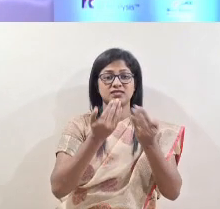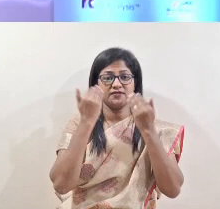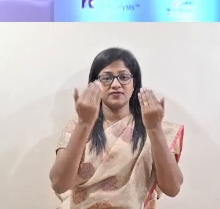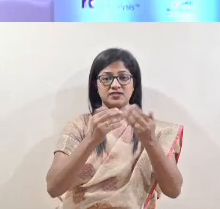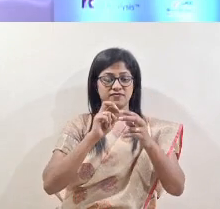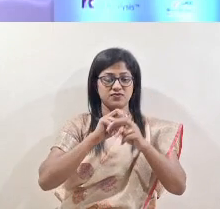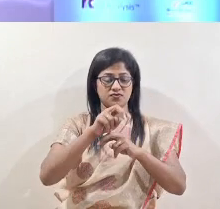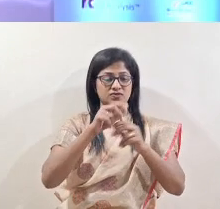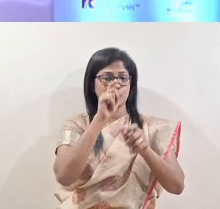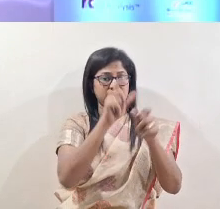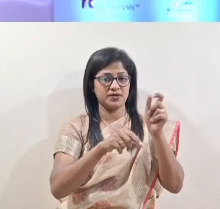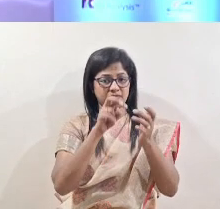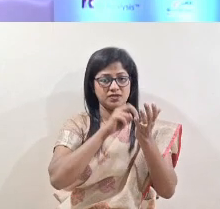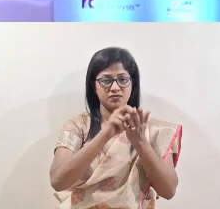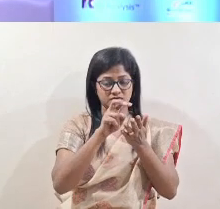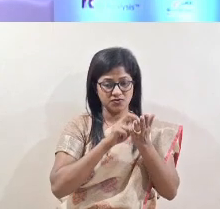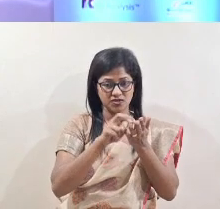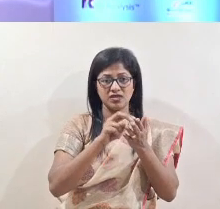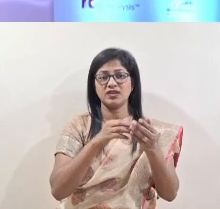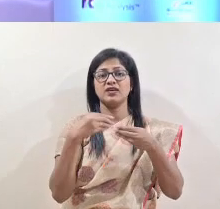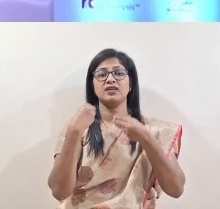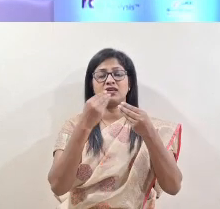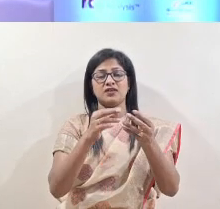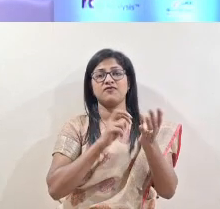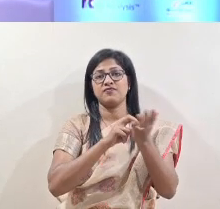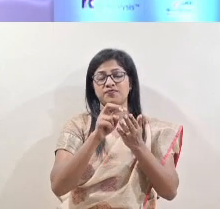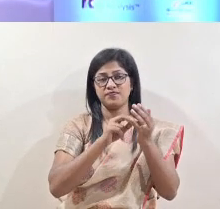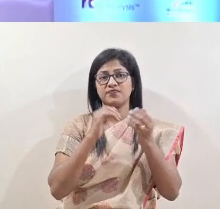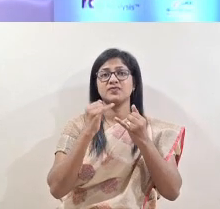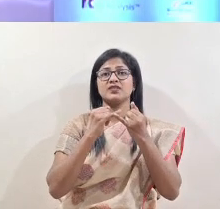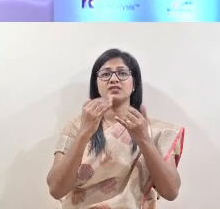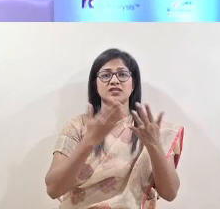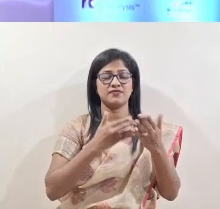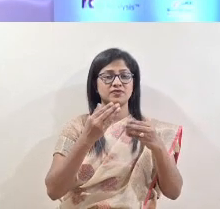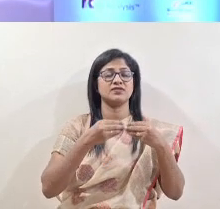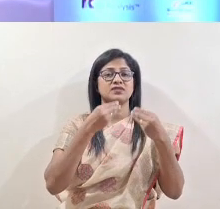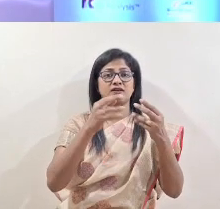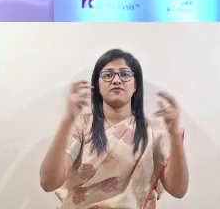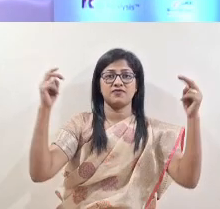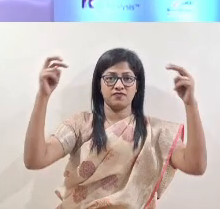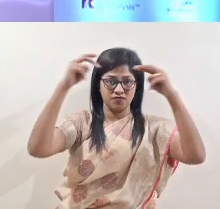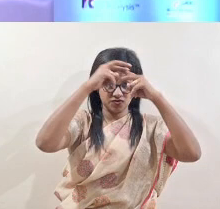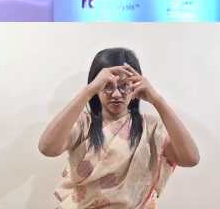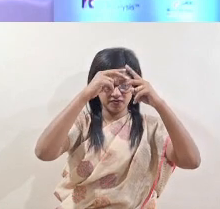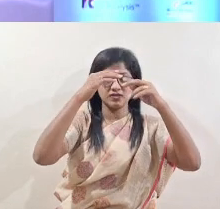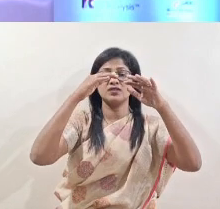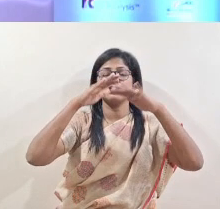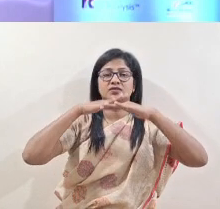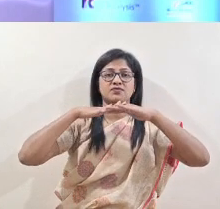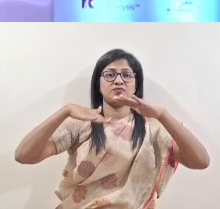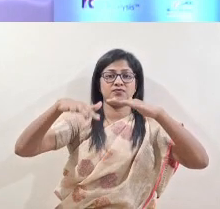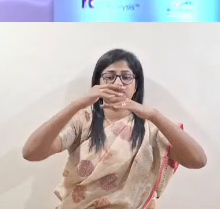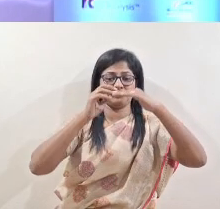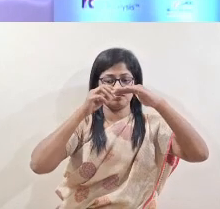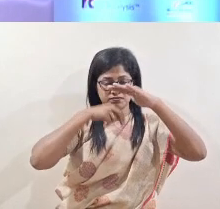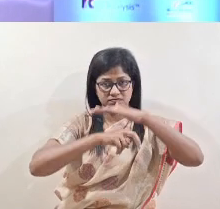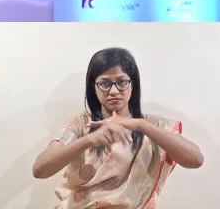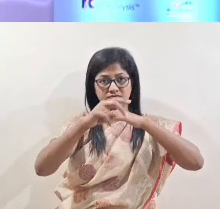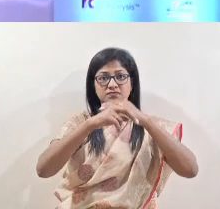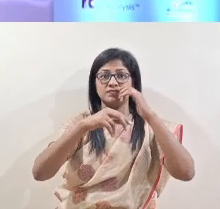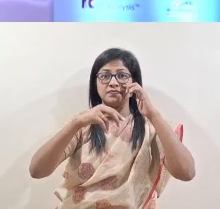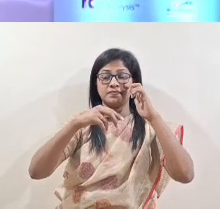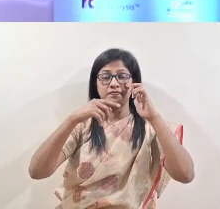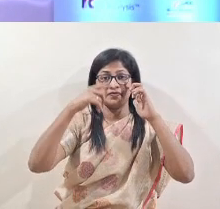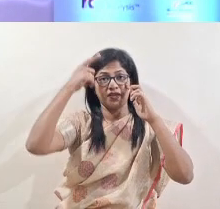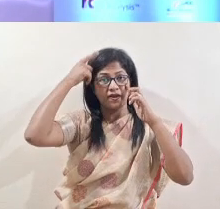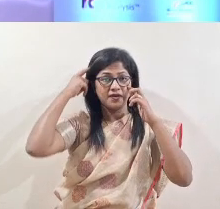by providing various pedestrian crossing facilities such as foot overbridge, underpasses, and zebra crosses and marked